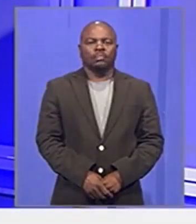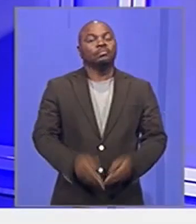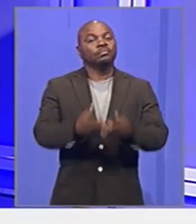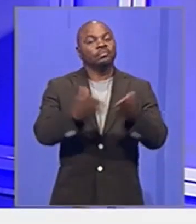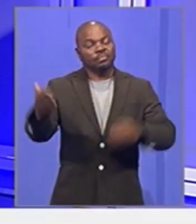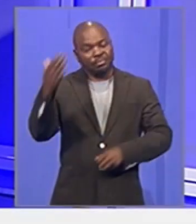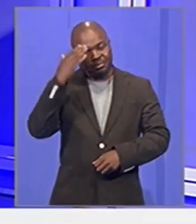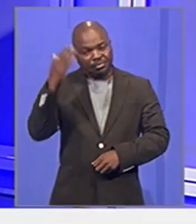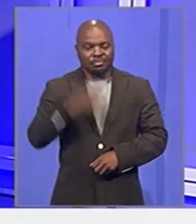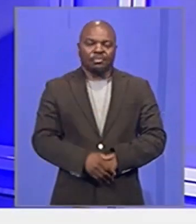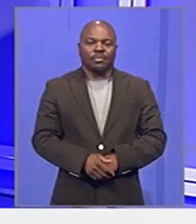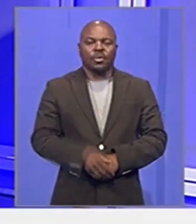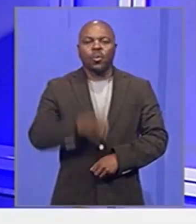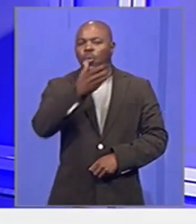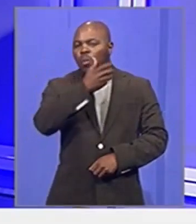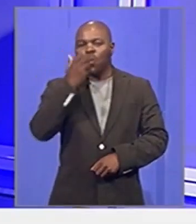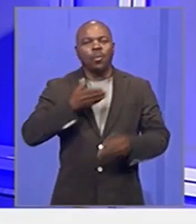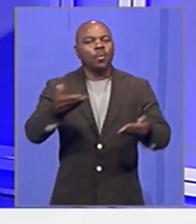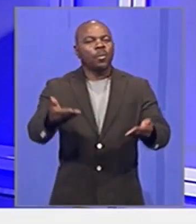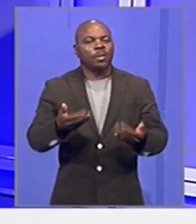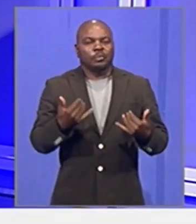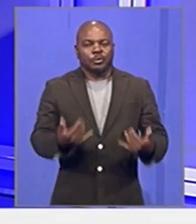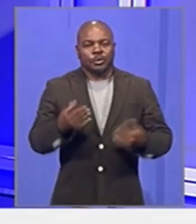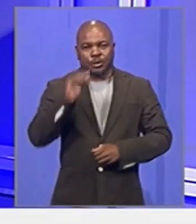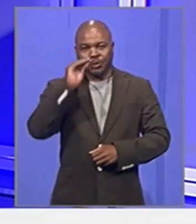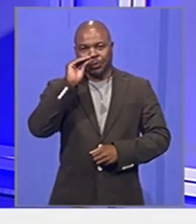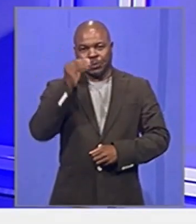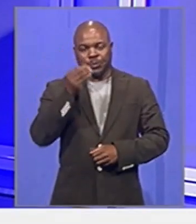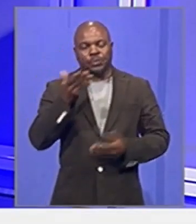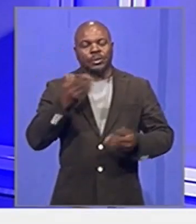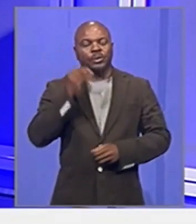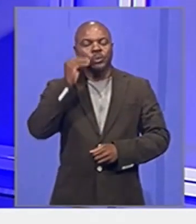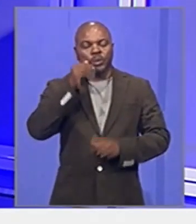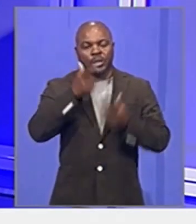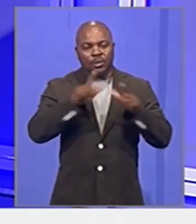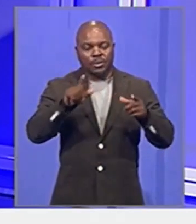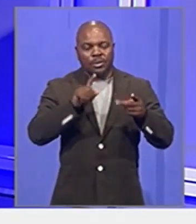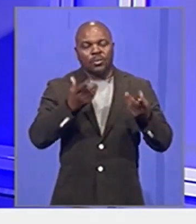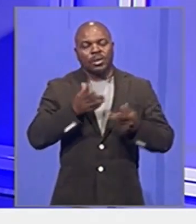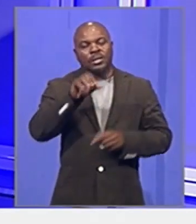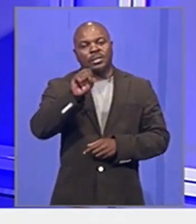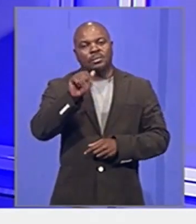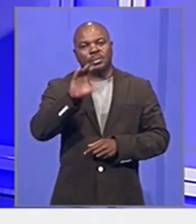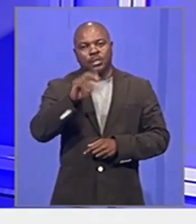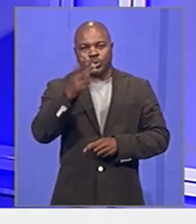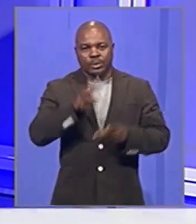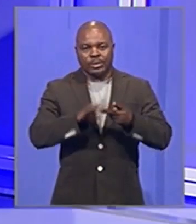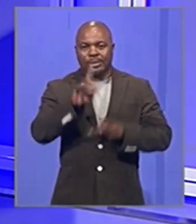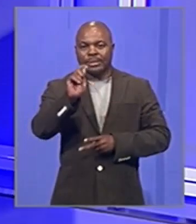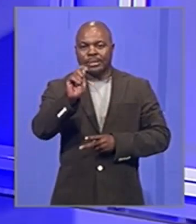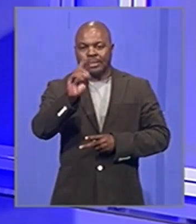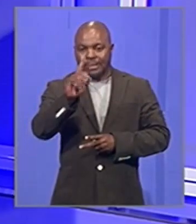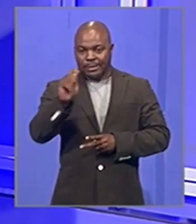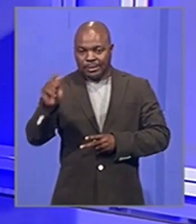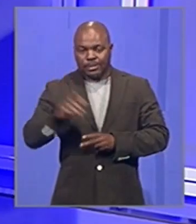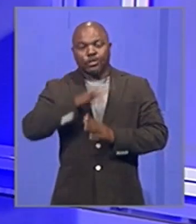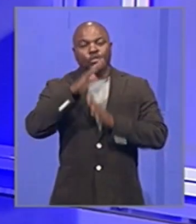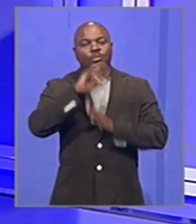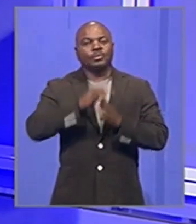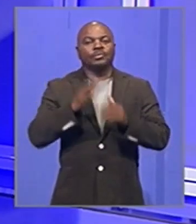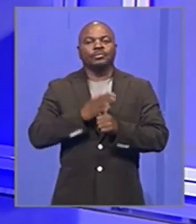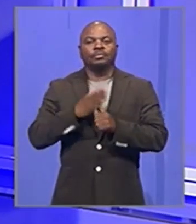Dumelang bahaeso le amoetswe ka diatla tse mofuthu kgasong ena ya rona ya ditaba tsa Sesotho ho SABC 2 le ho DTT. Empa ha re qale pele ka